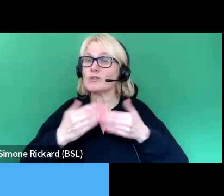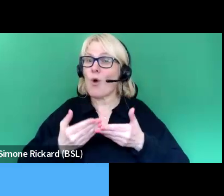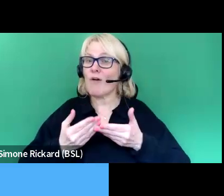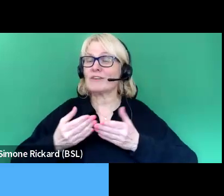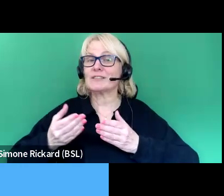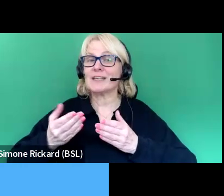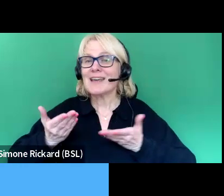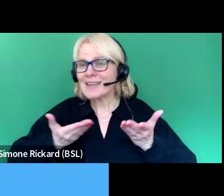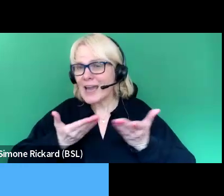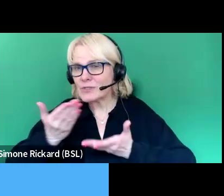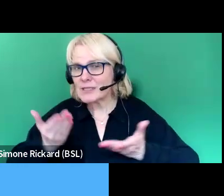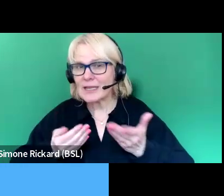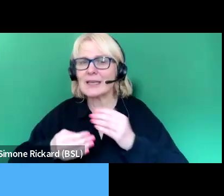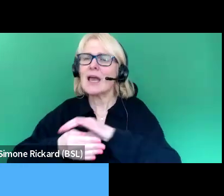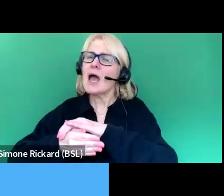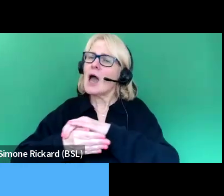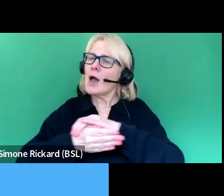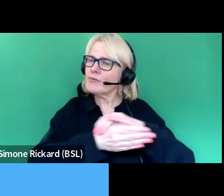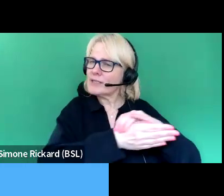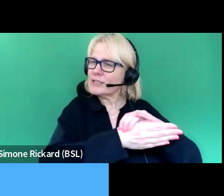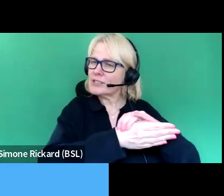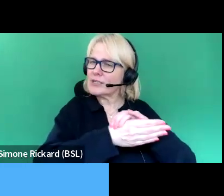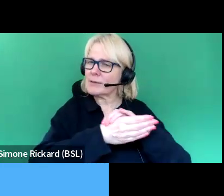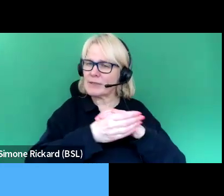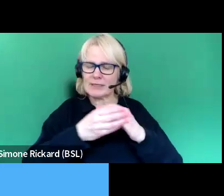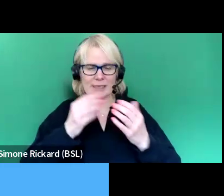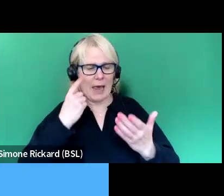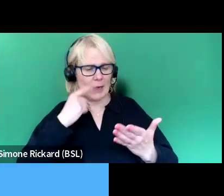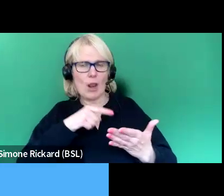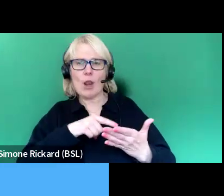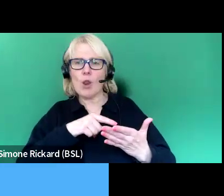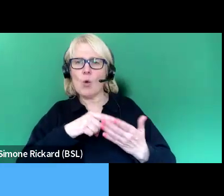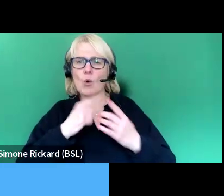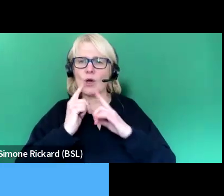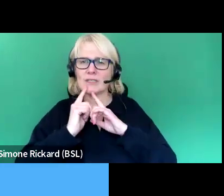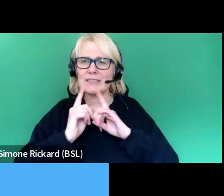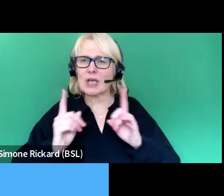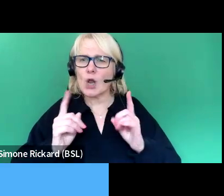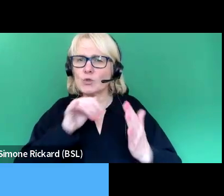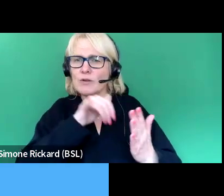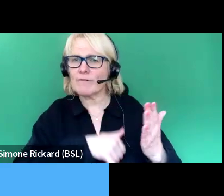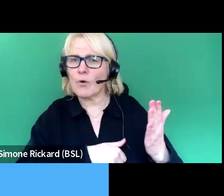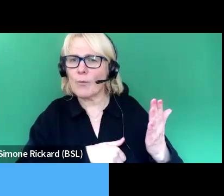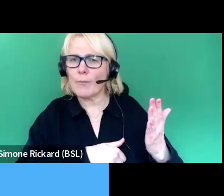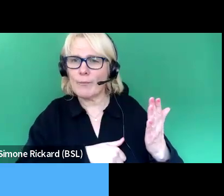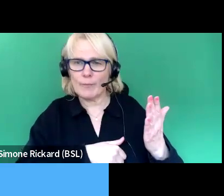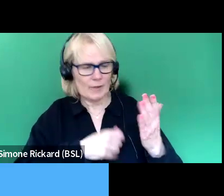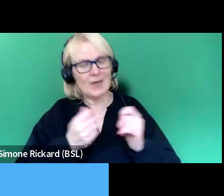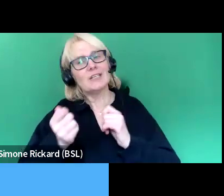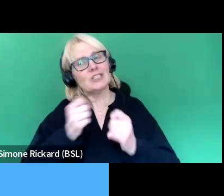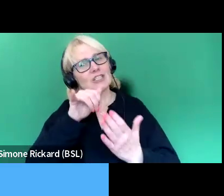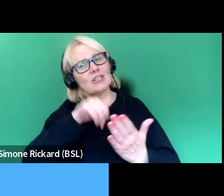Apprenticeships, looked at actually the disclosure form, because after changing the disclosure